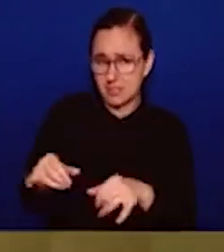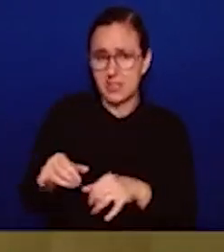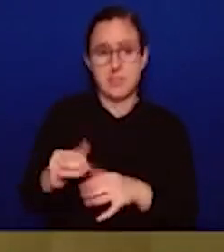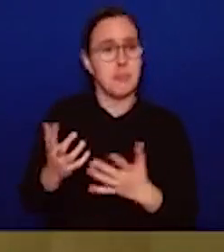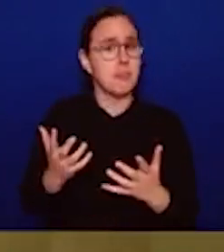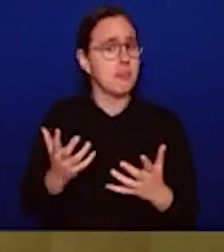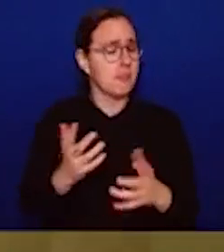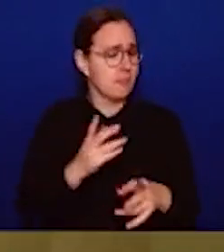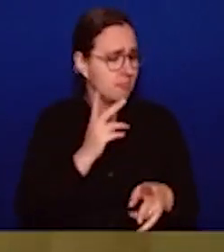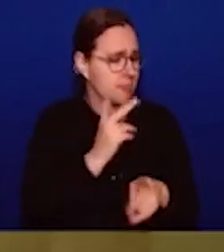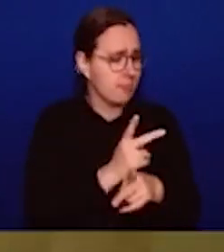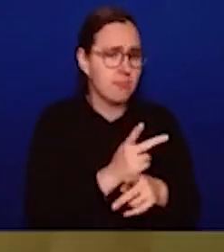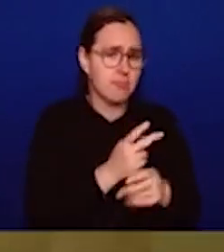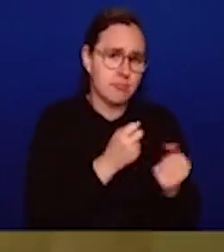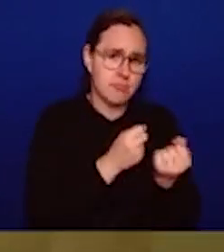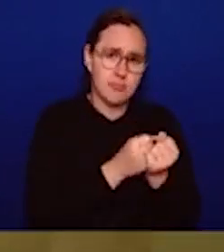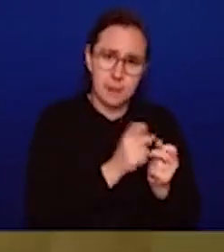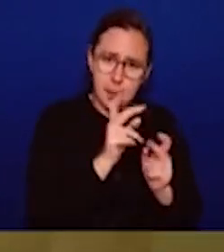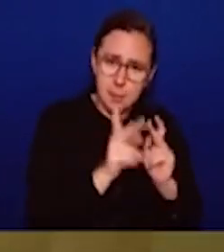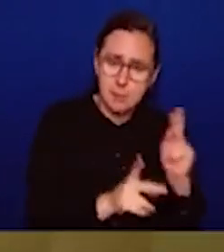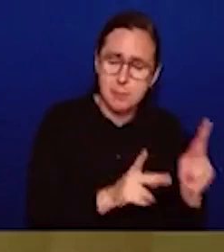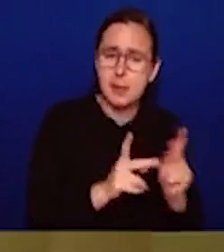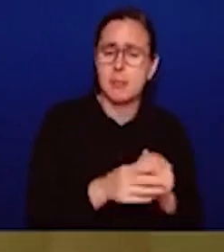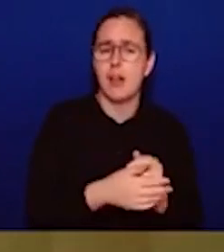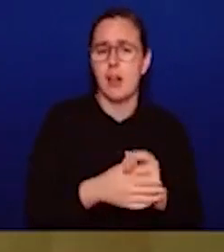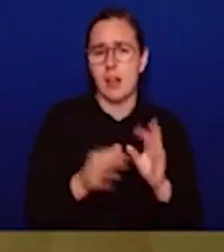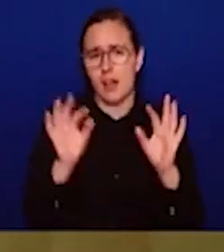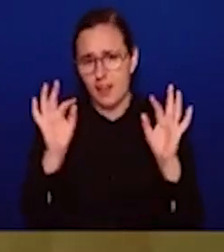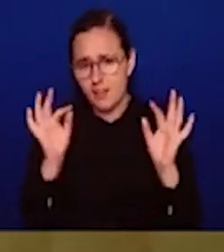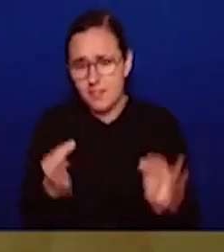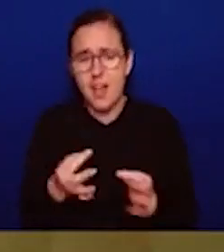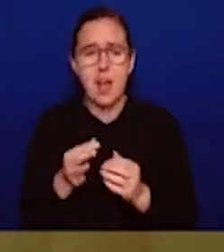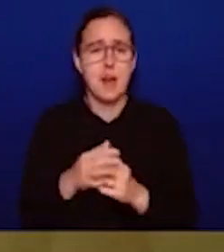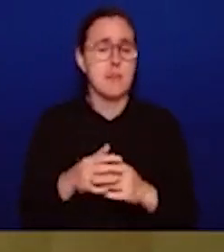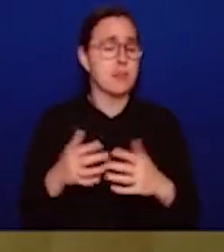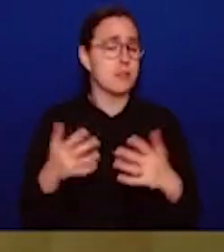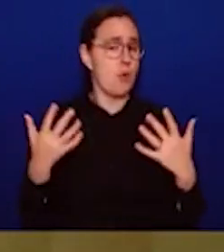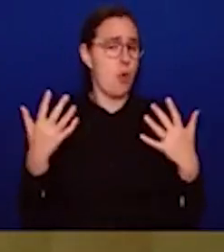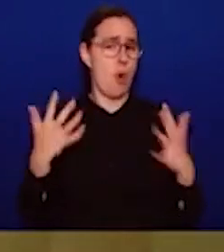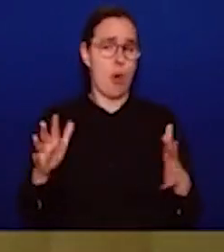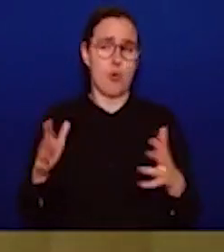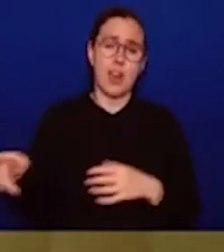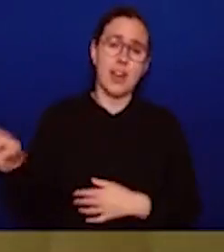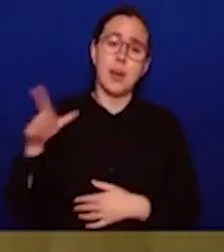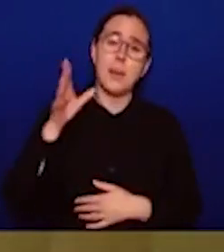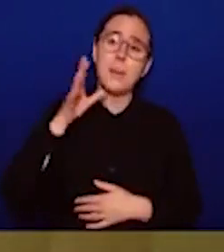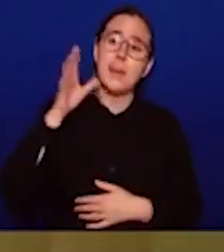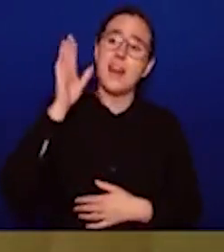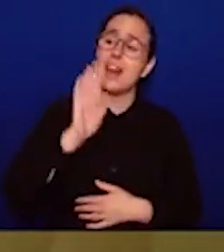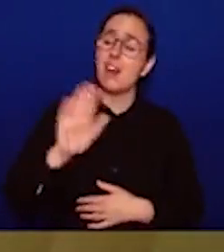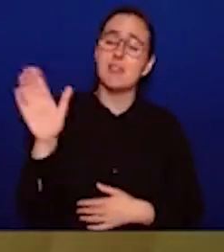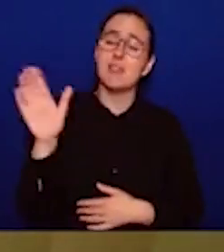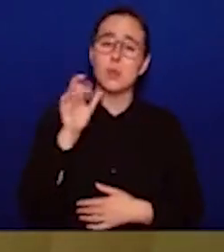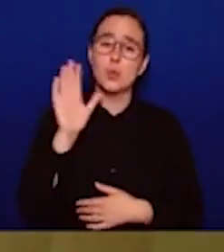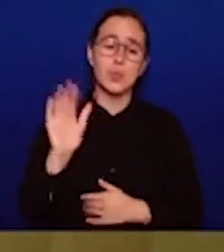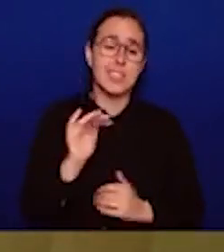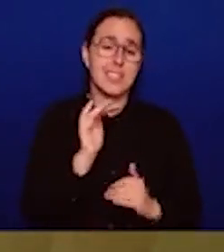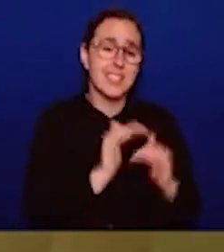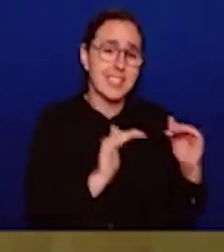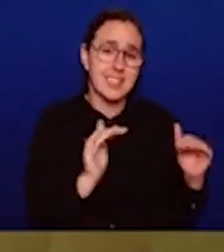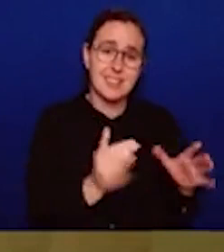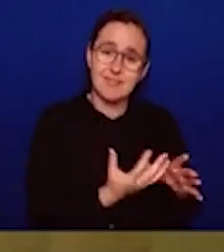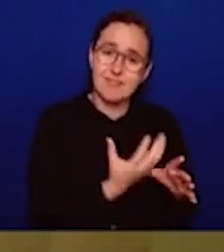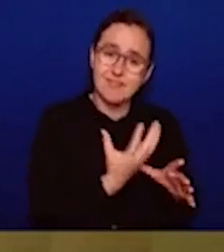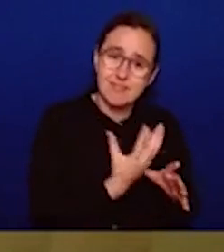lost kids, too many families who have been hurt by the overdose crisis, and British Columbia will continue to do everything possible